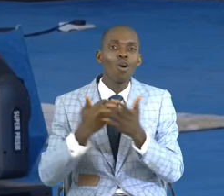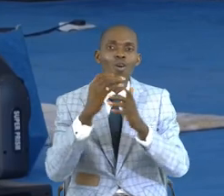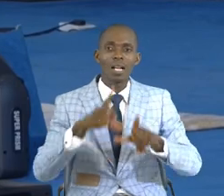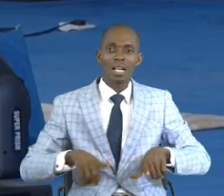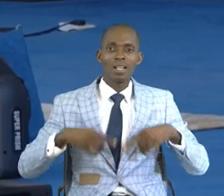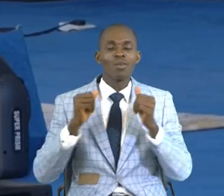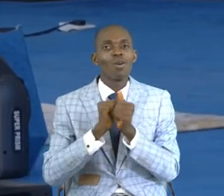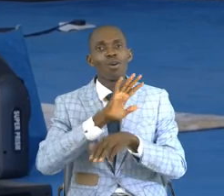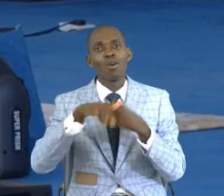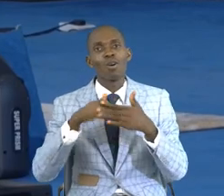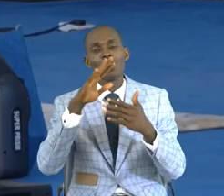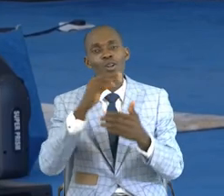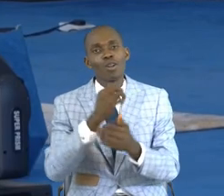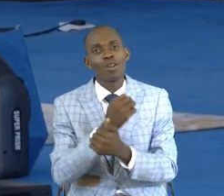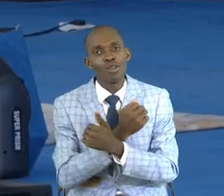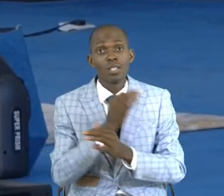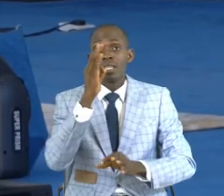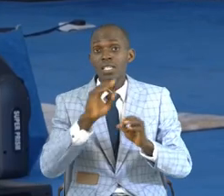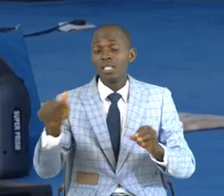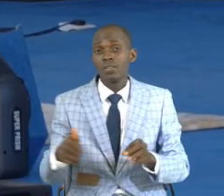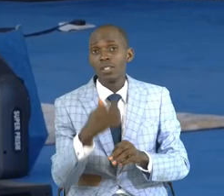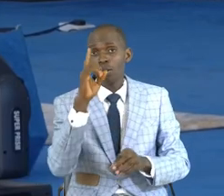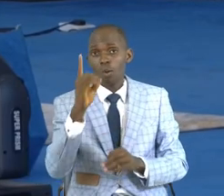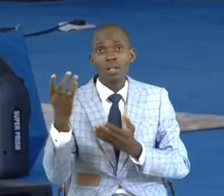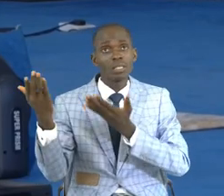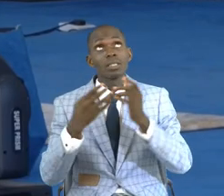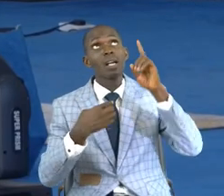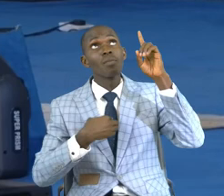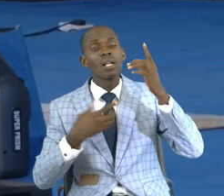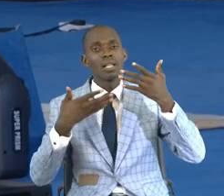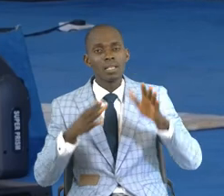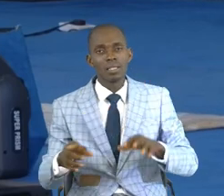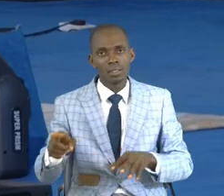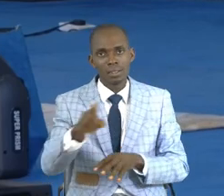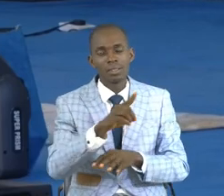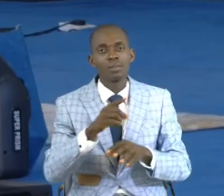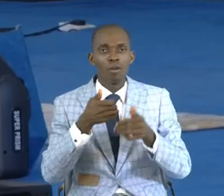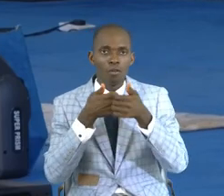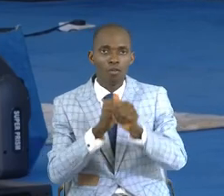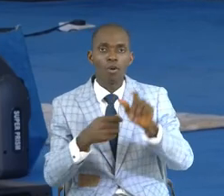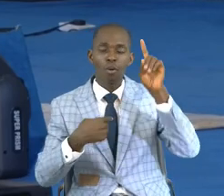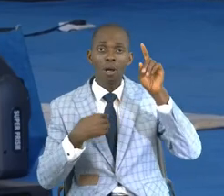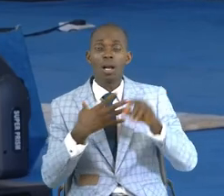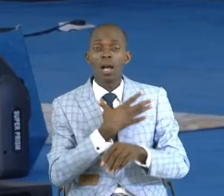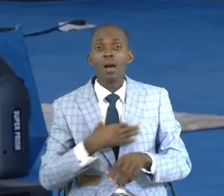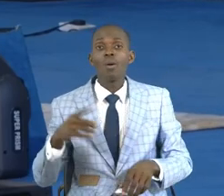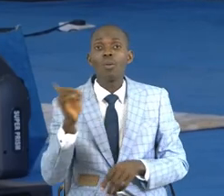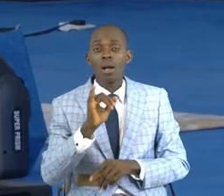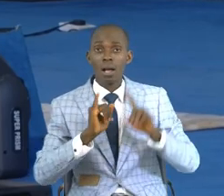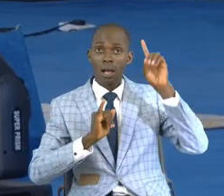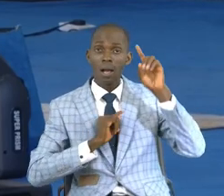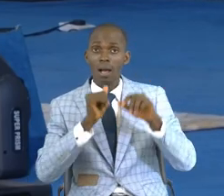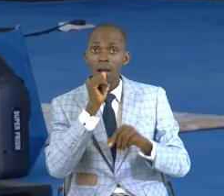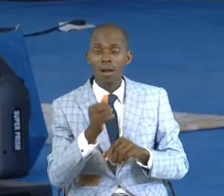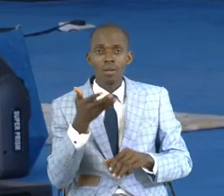love. If any man serve me, let him follow me. And where I am, there shall